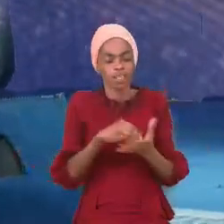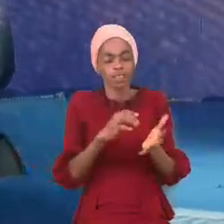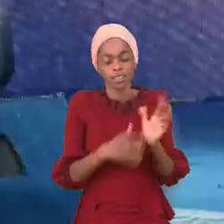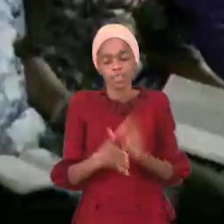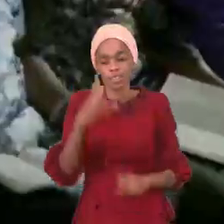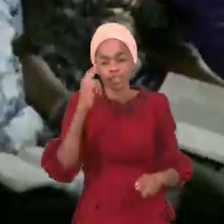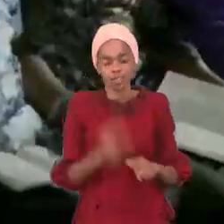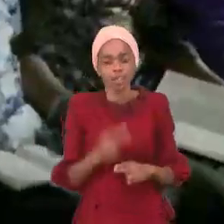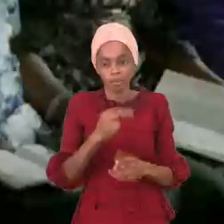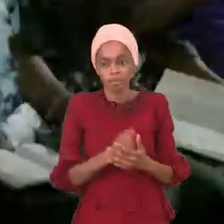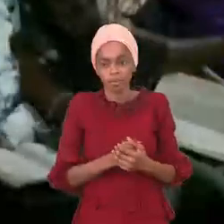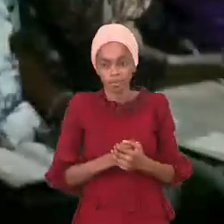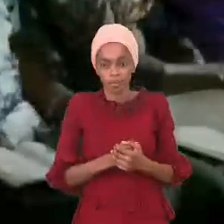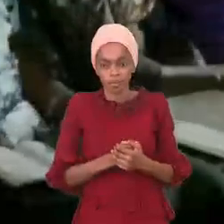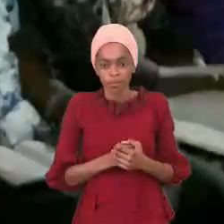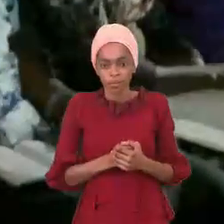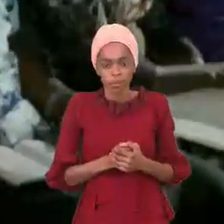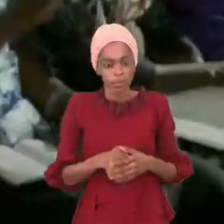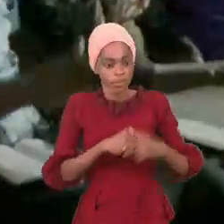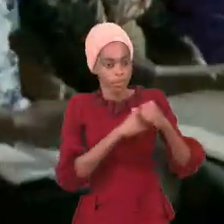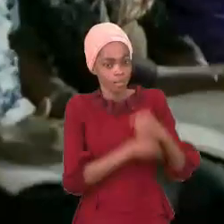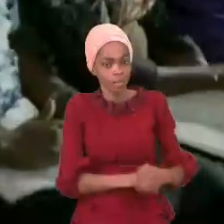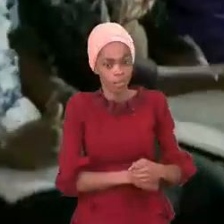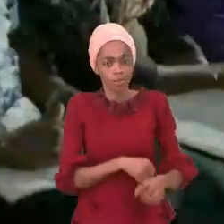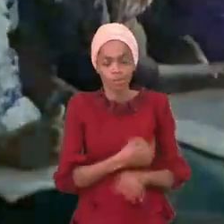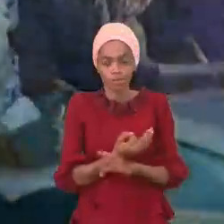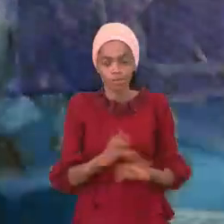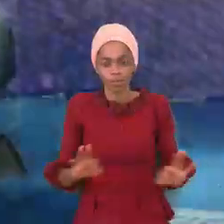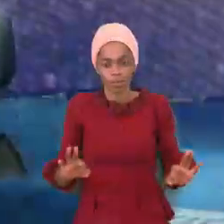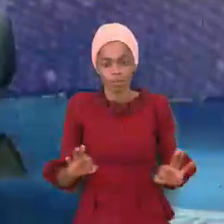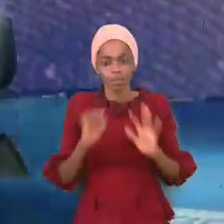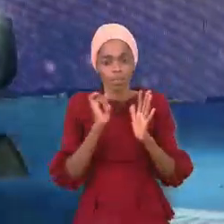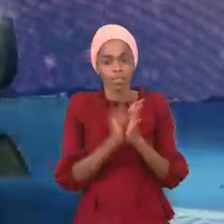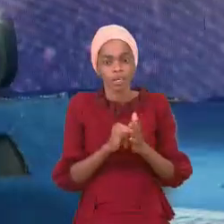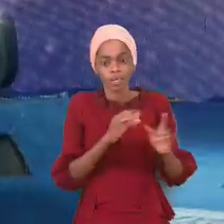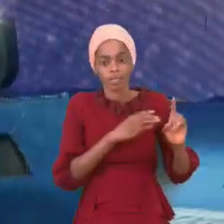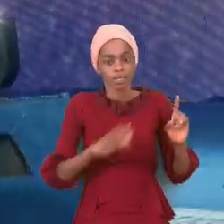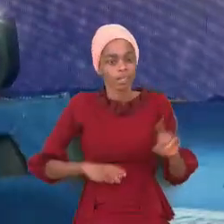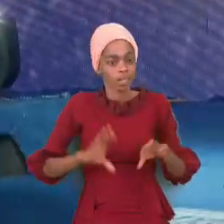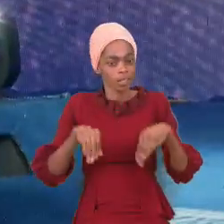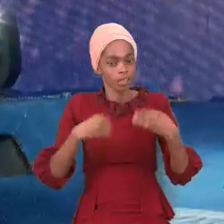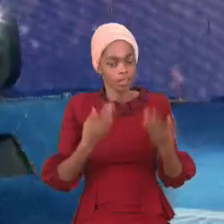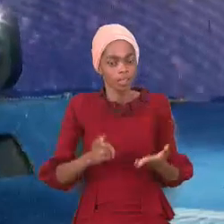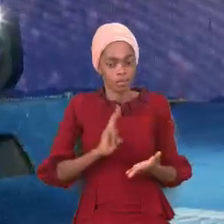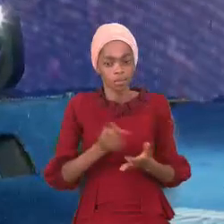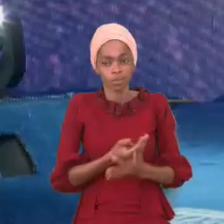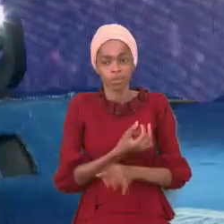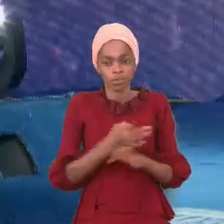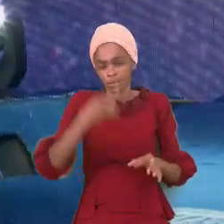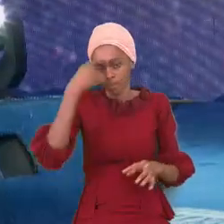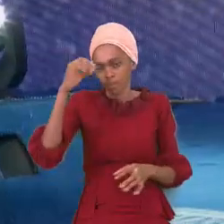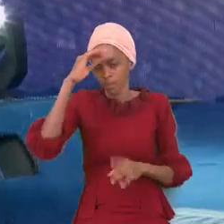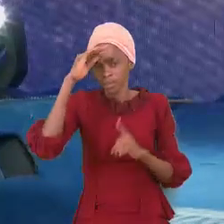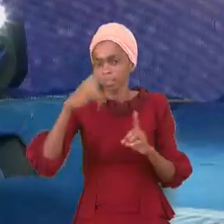name. Secured freedom. That Christ gives us freedom. Because he said, if